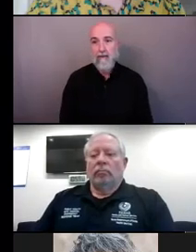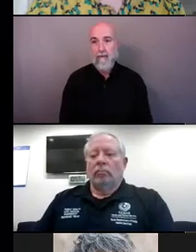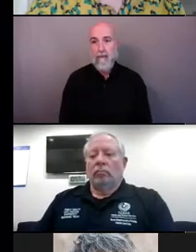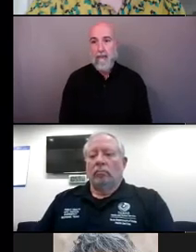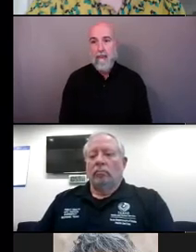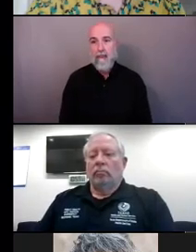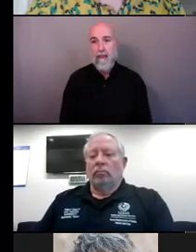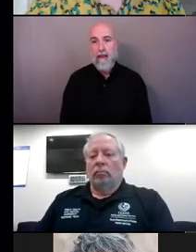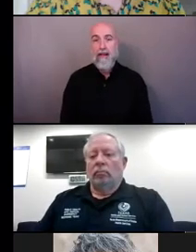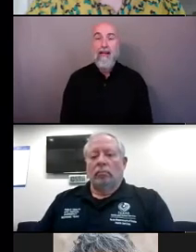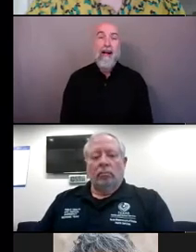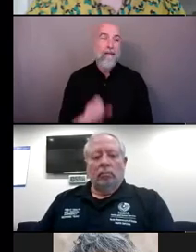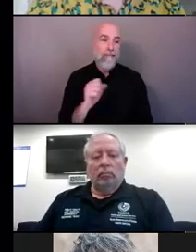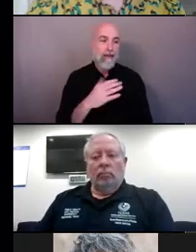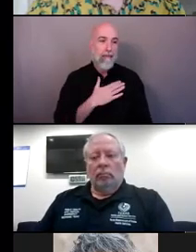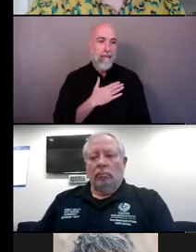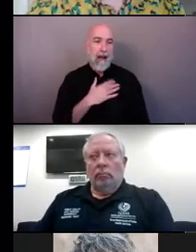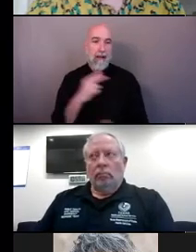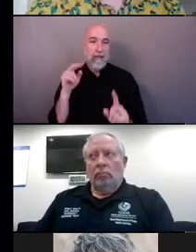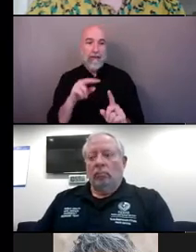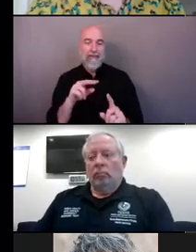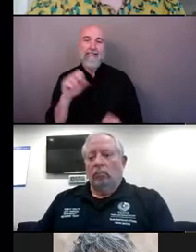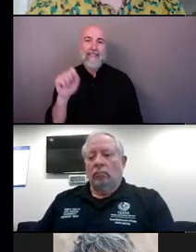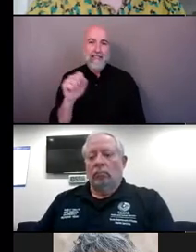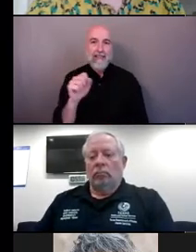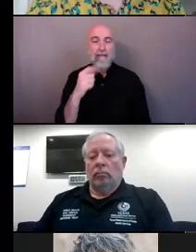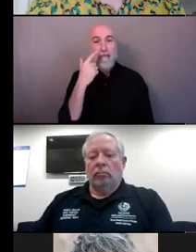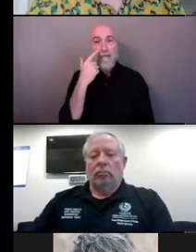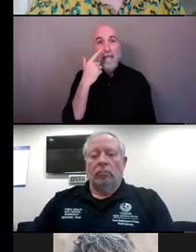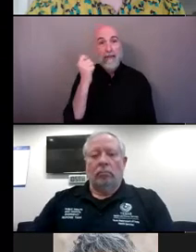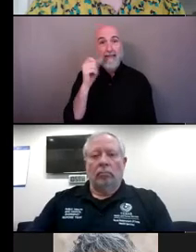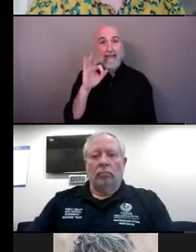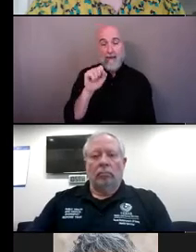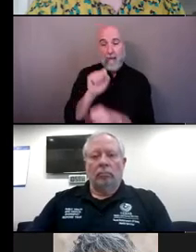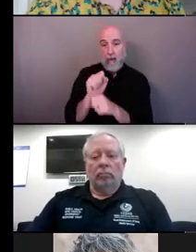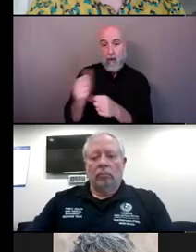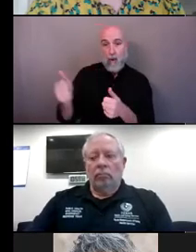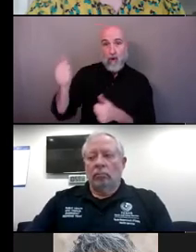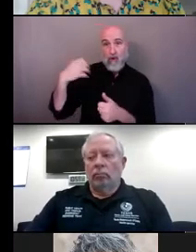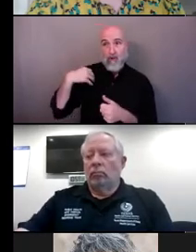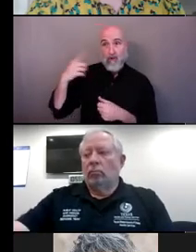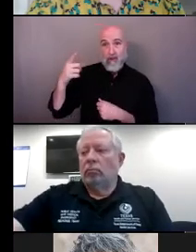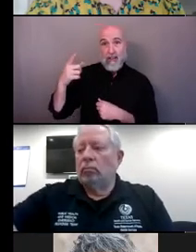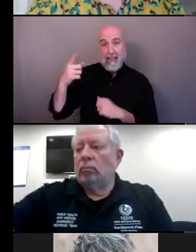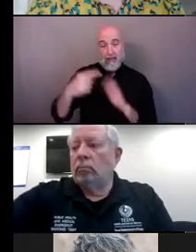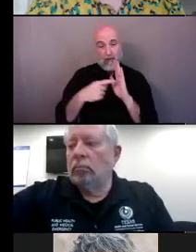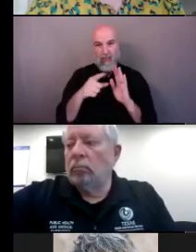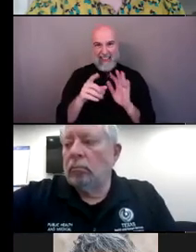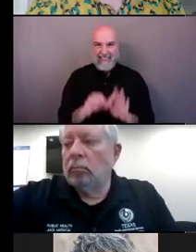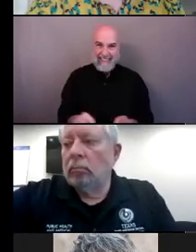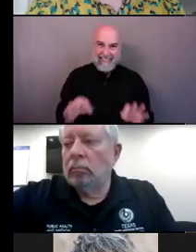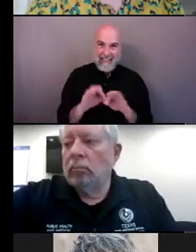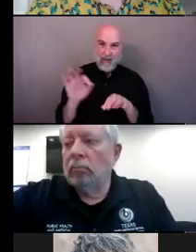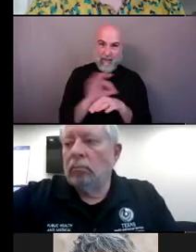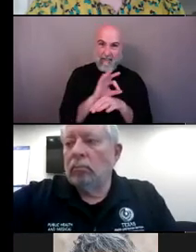Yes, my feeling on that would be yes, because if the employer is able to show that that's an essential function of the